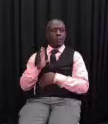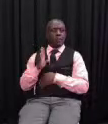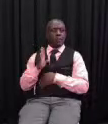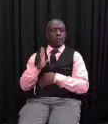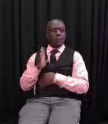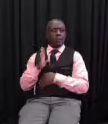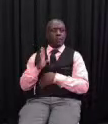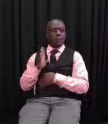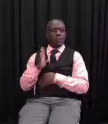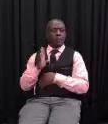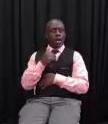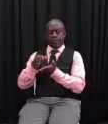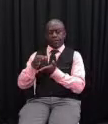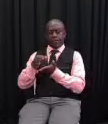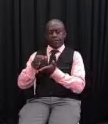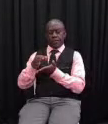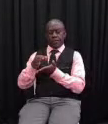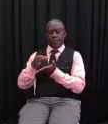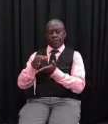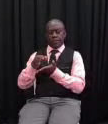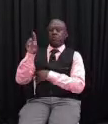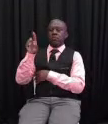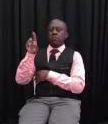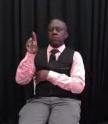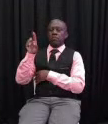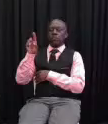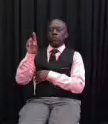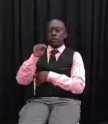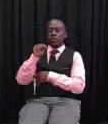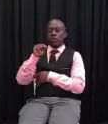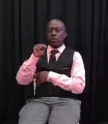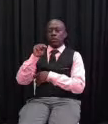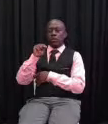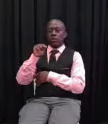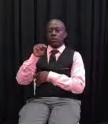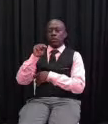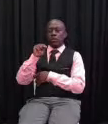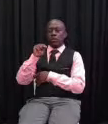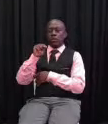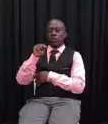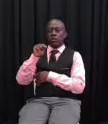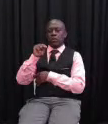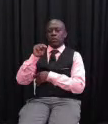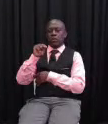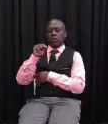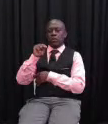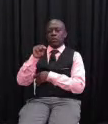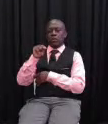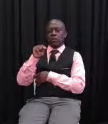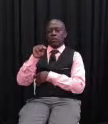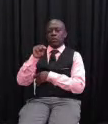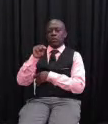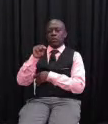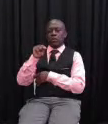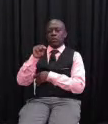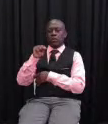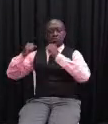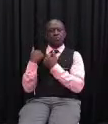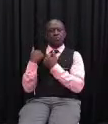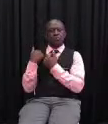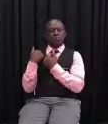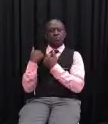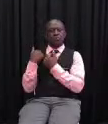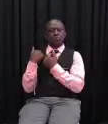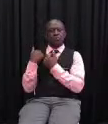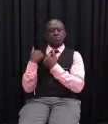Accord, means that when someone comes back, whether you are a